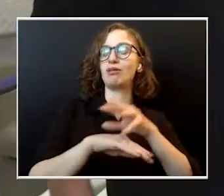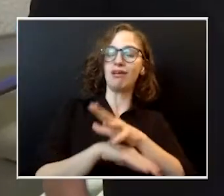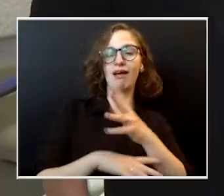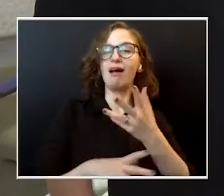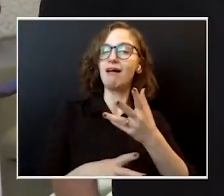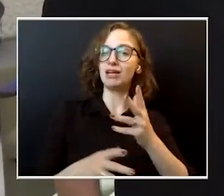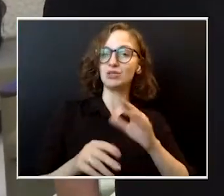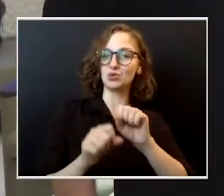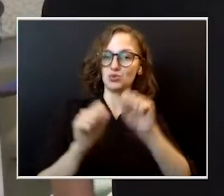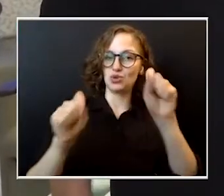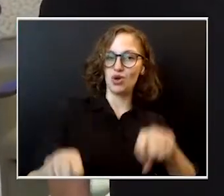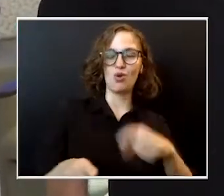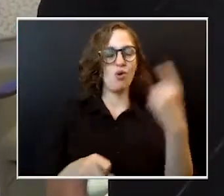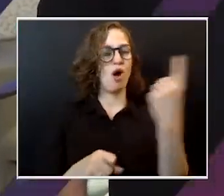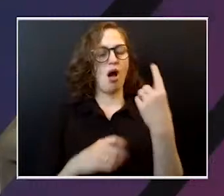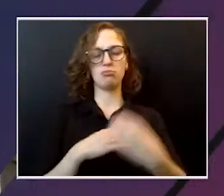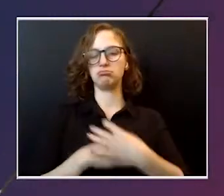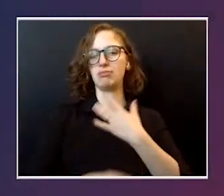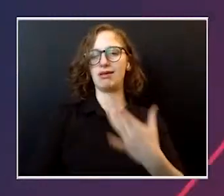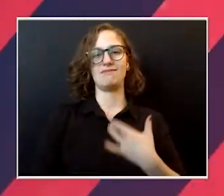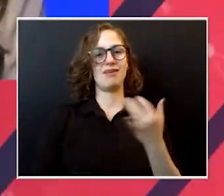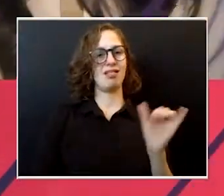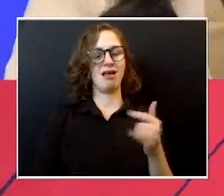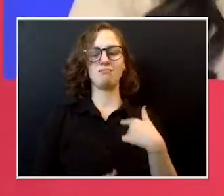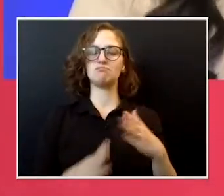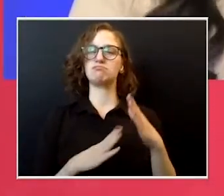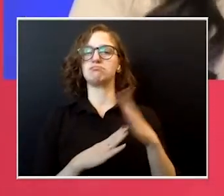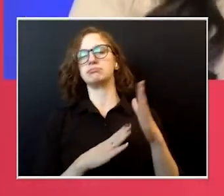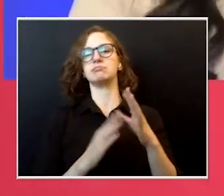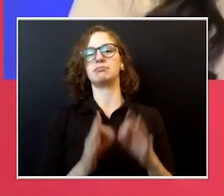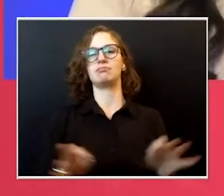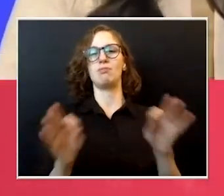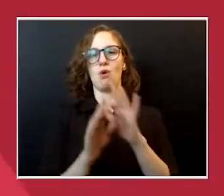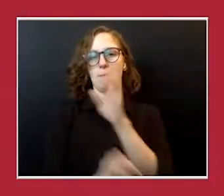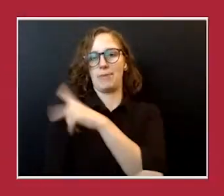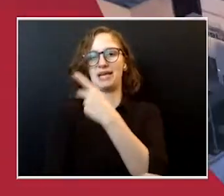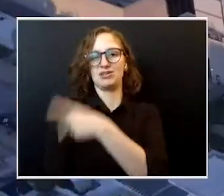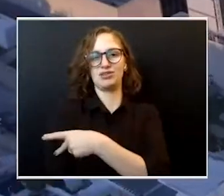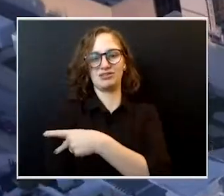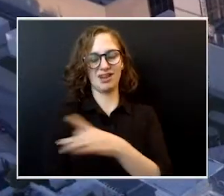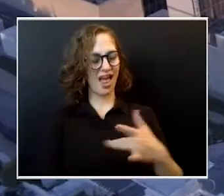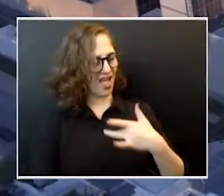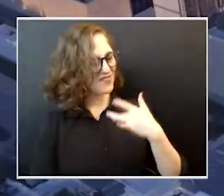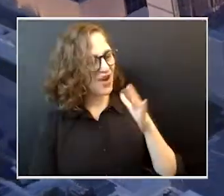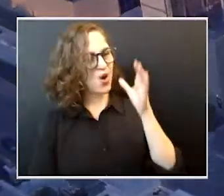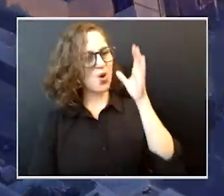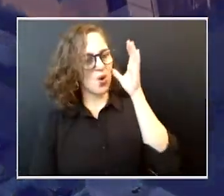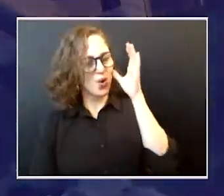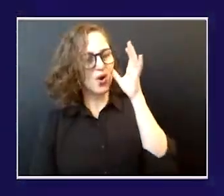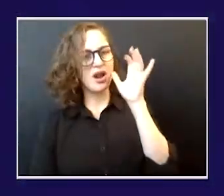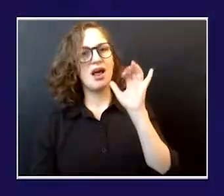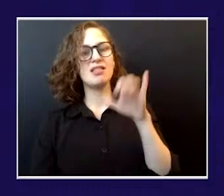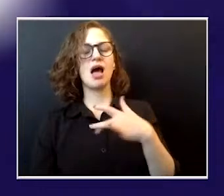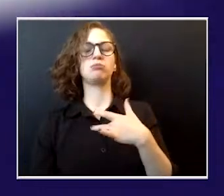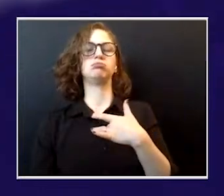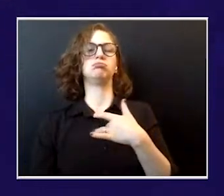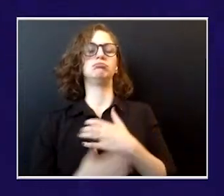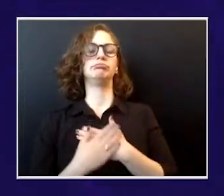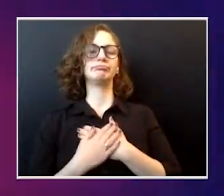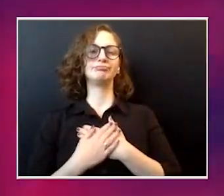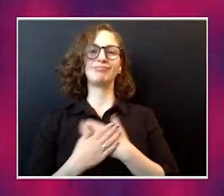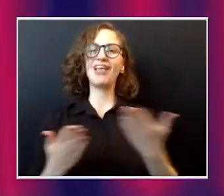most important patient on the planet. I felt heard, and that was really big. This is All Things Heart.